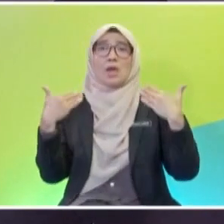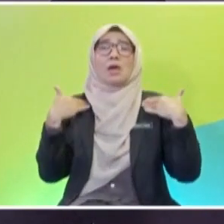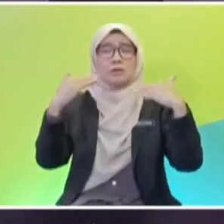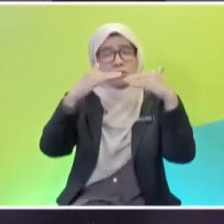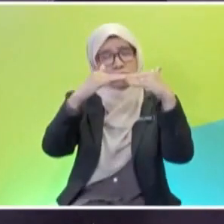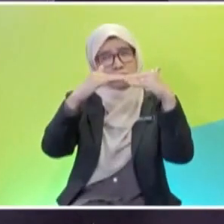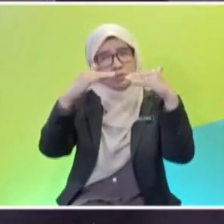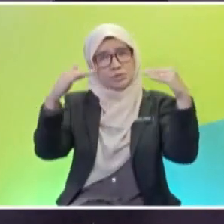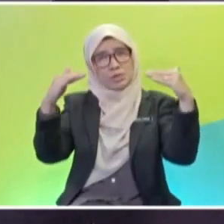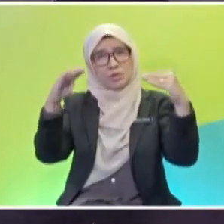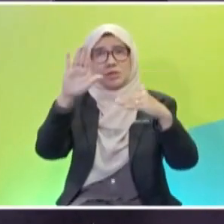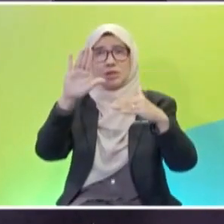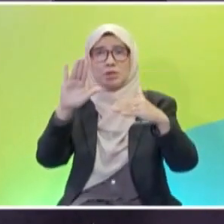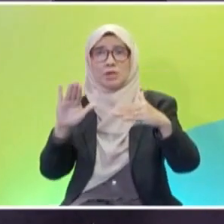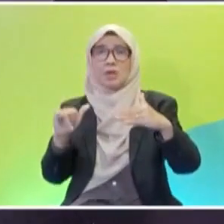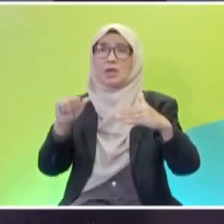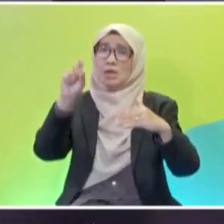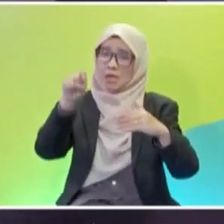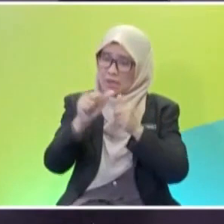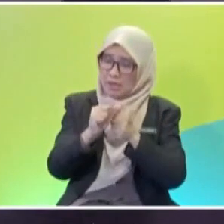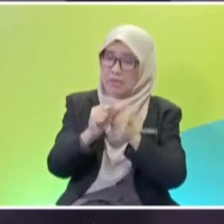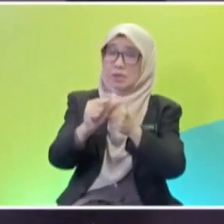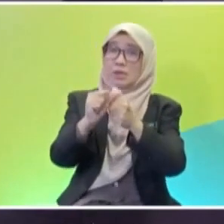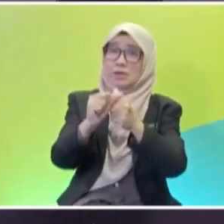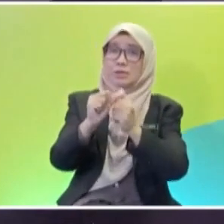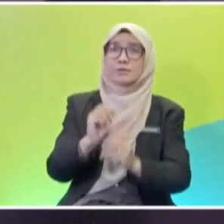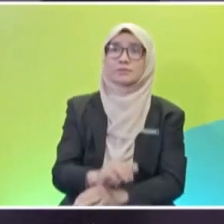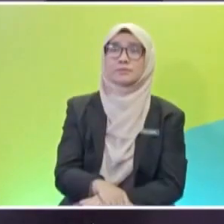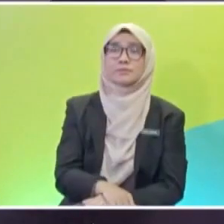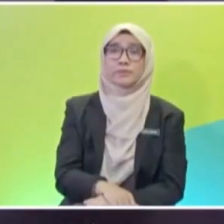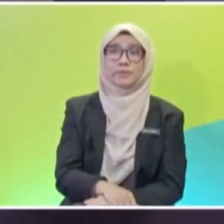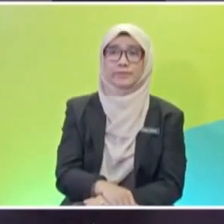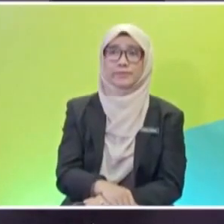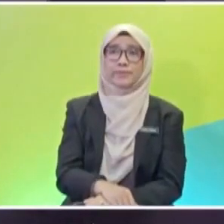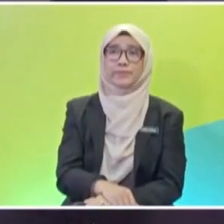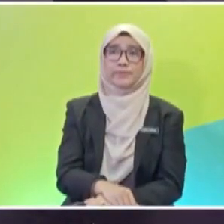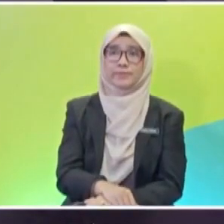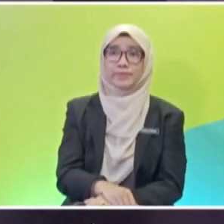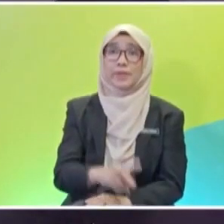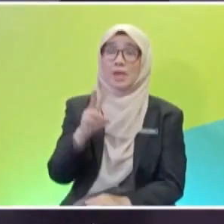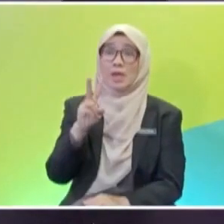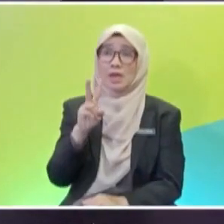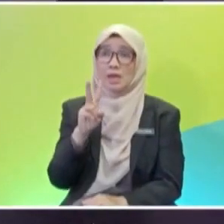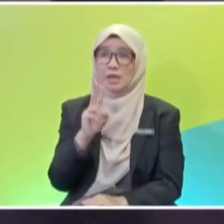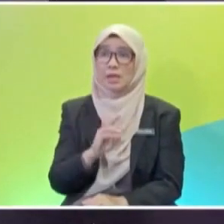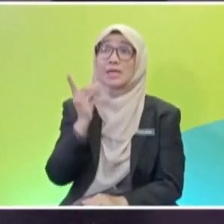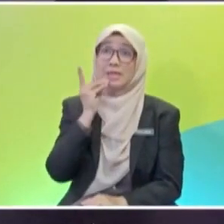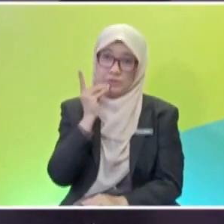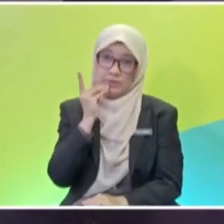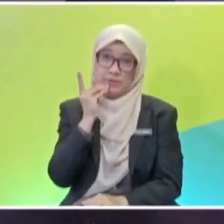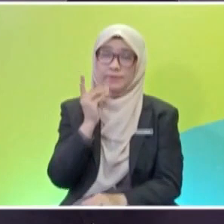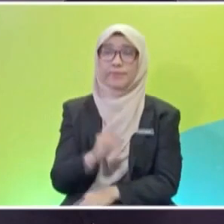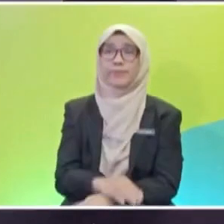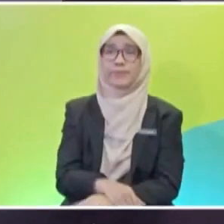just now. Yes, so it's let's your go turn. to my darling Doshrina for you to give us your thoughts on the 2 questions. So let's start with the first